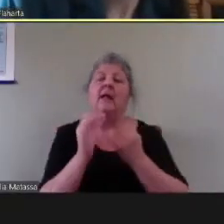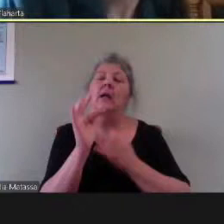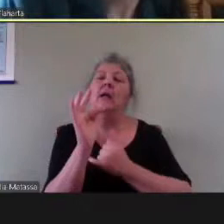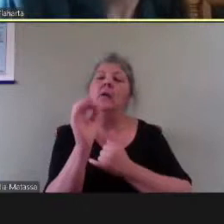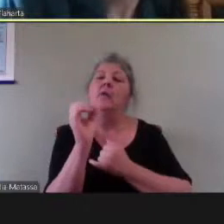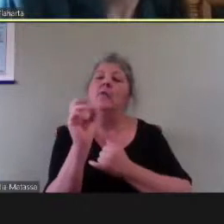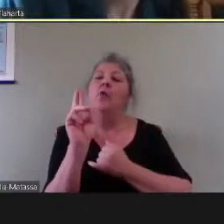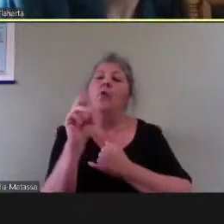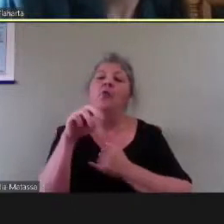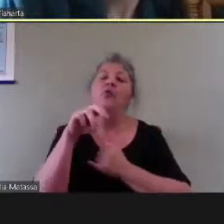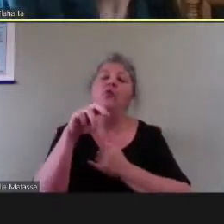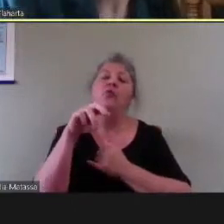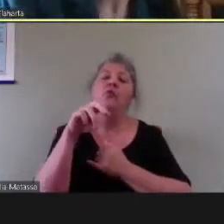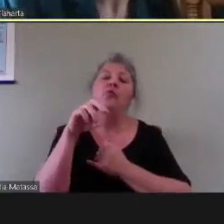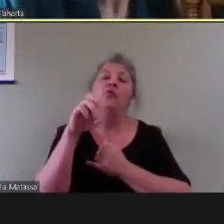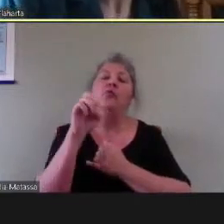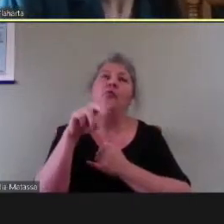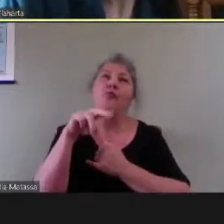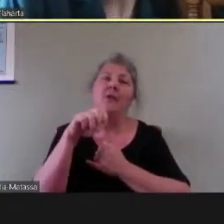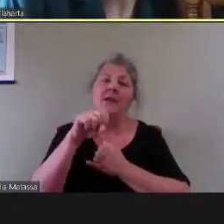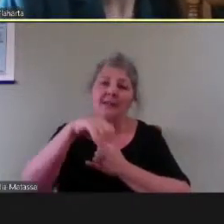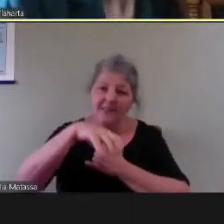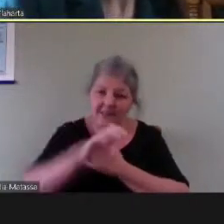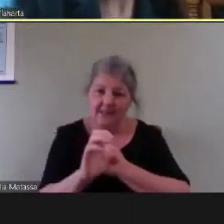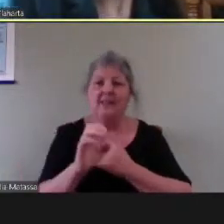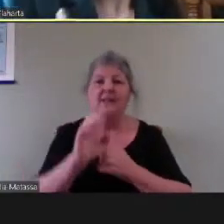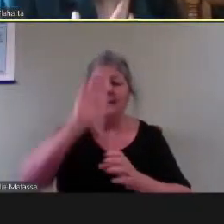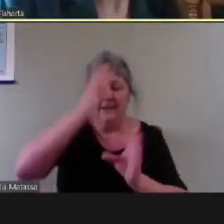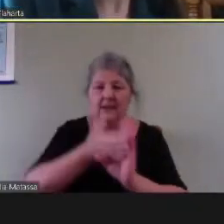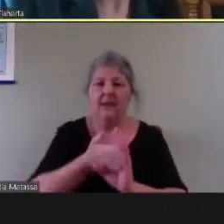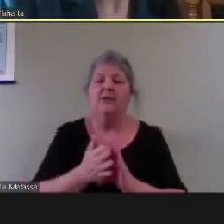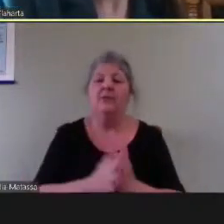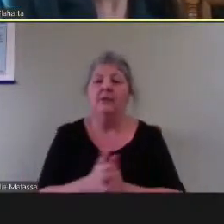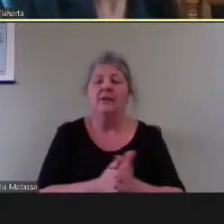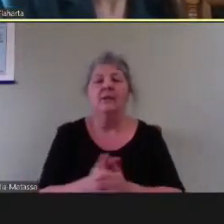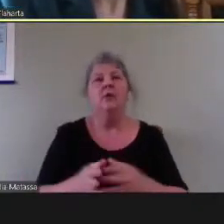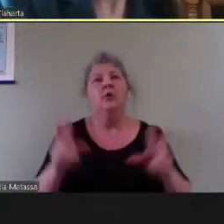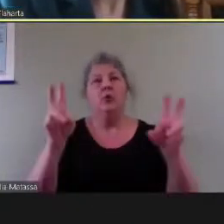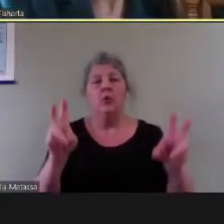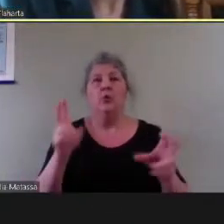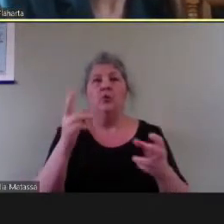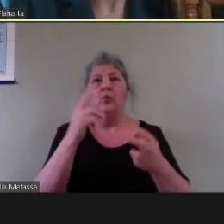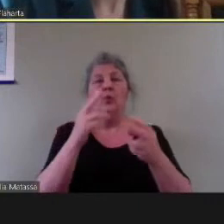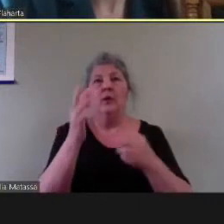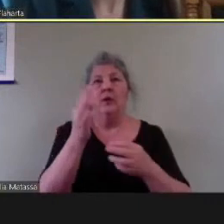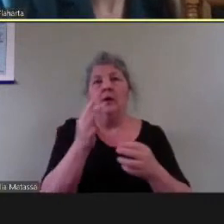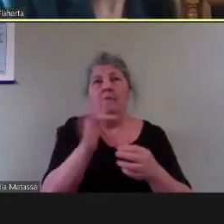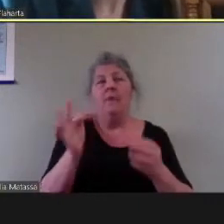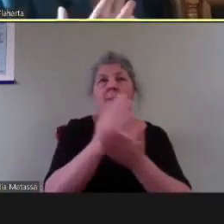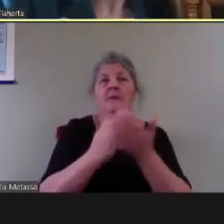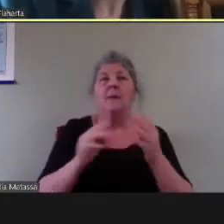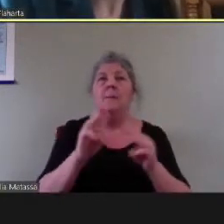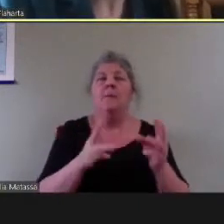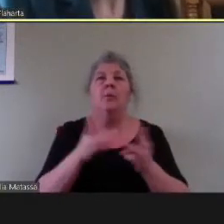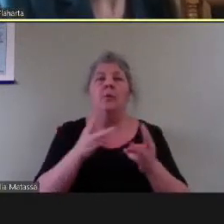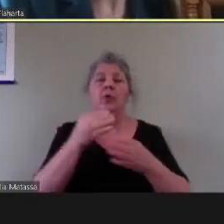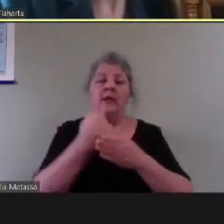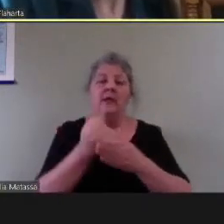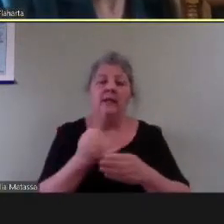psychiatric settings. One of the quotes that we got from someone working within the prison service, which